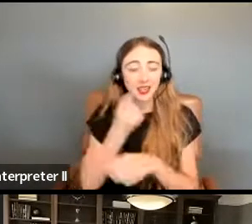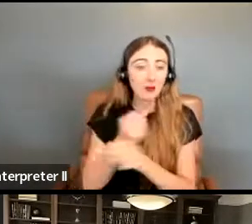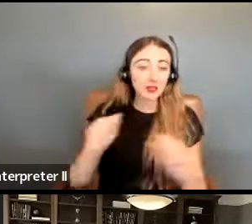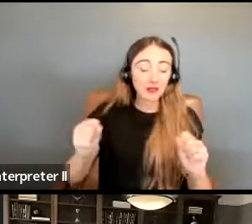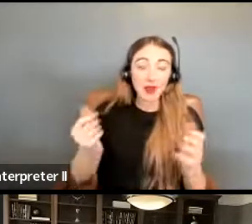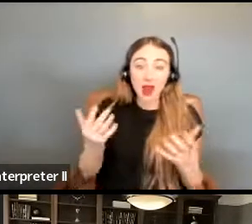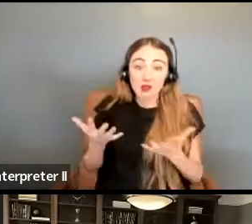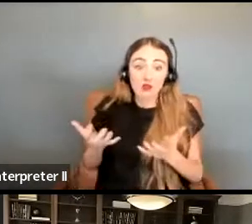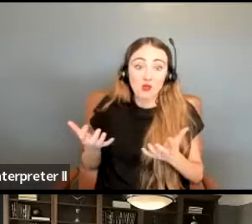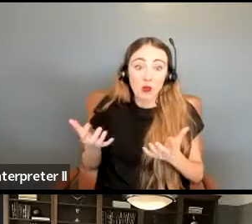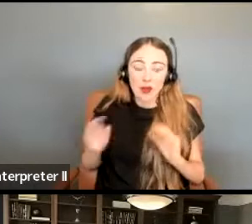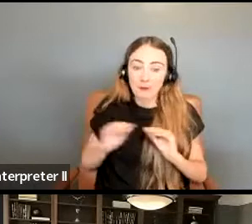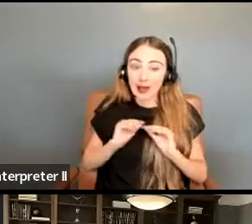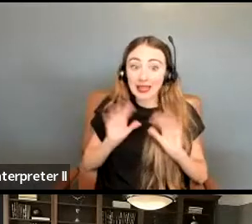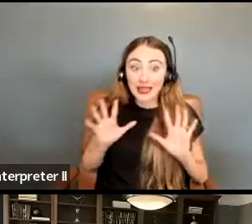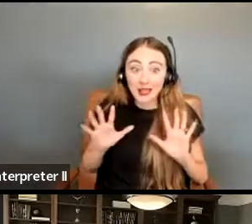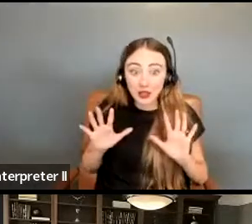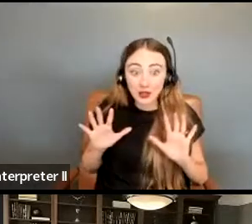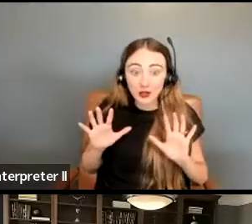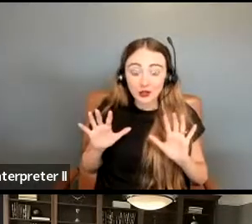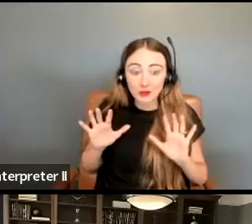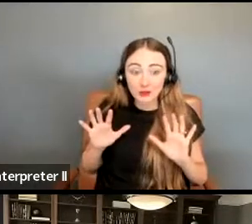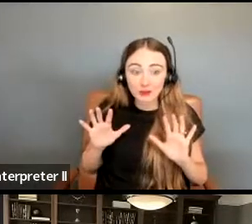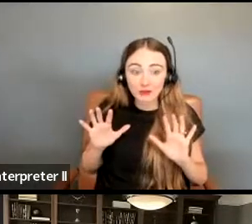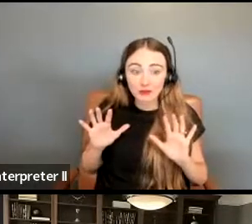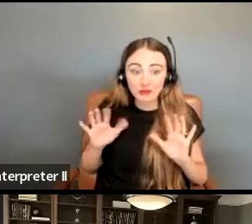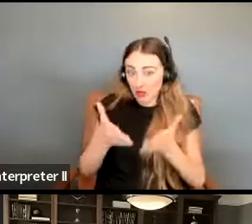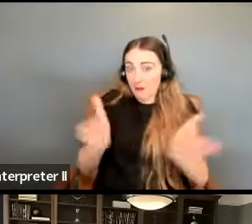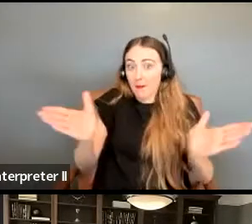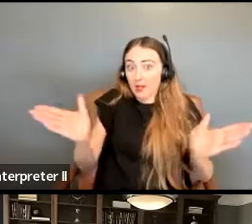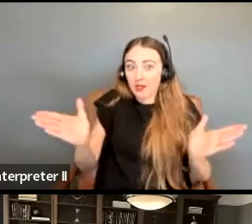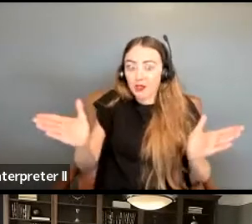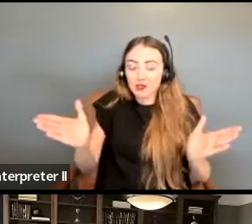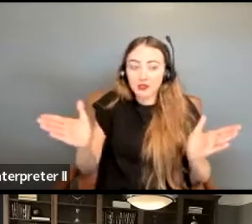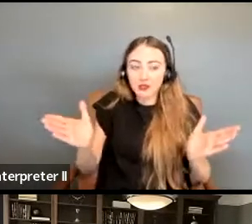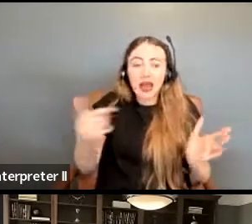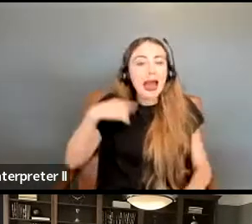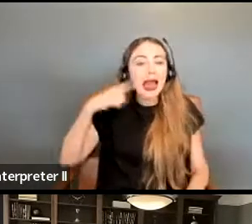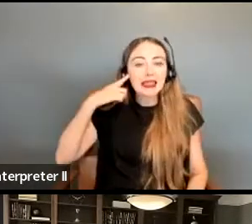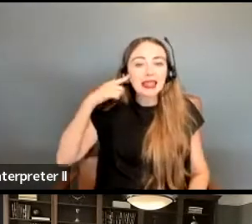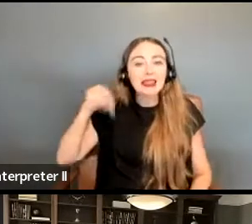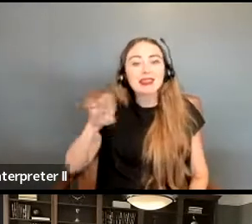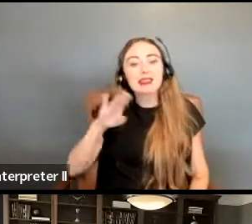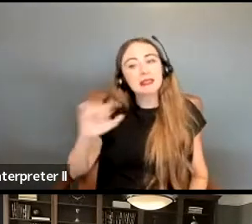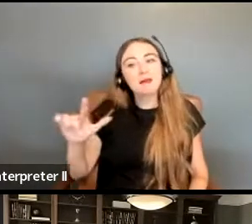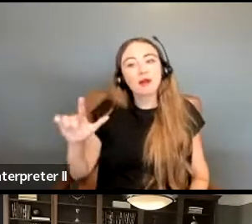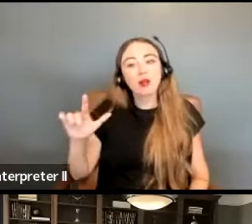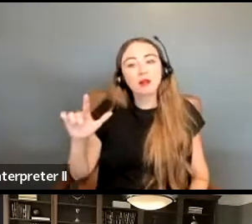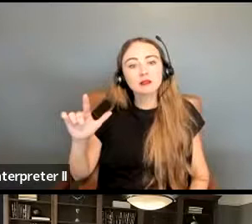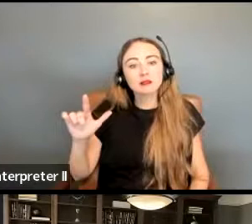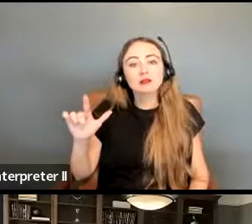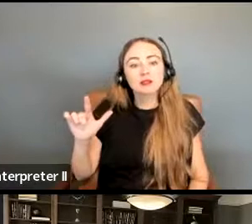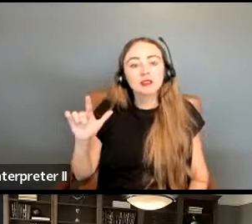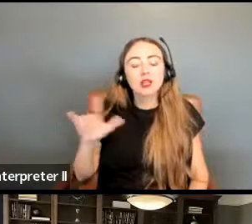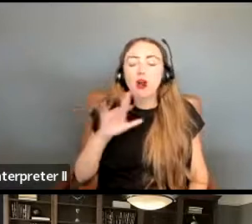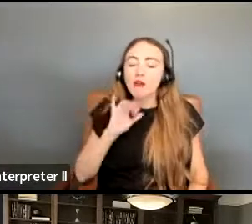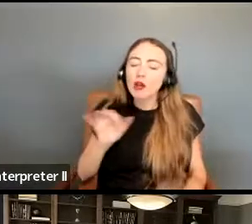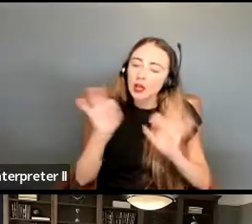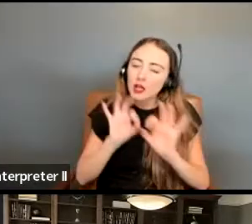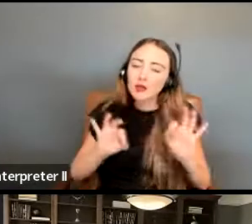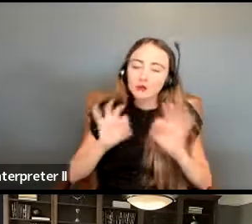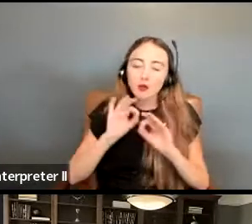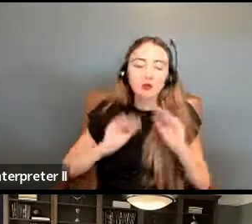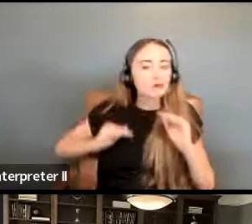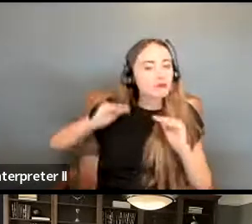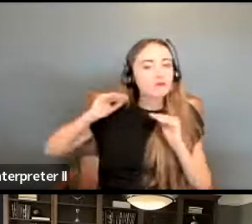want to be clear to the public that I think that this bill is a really important step forward